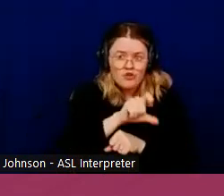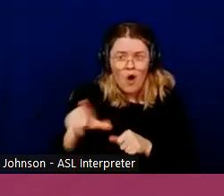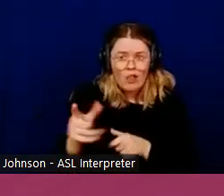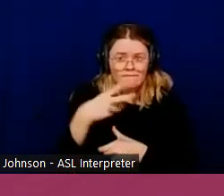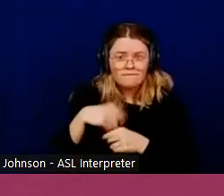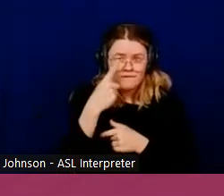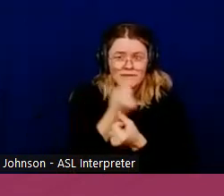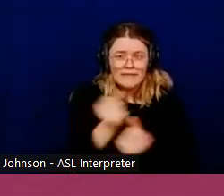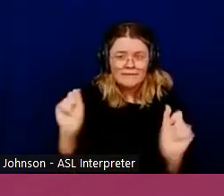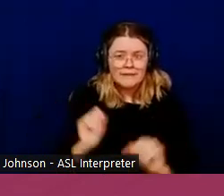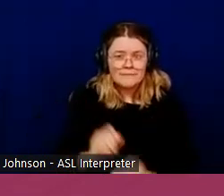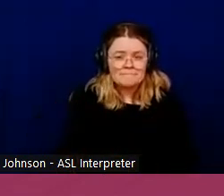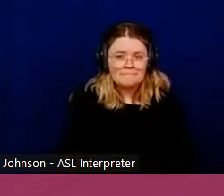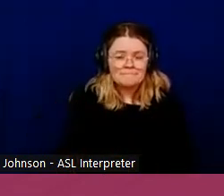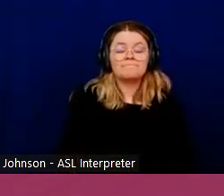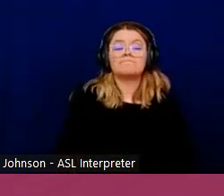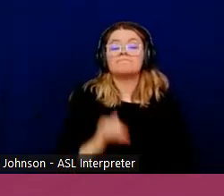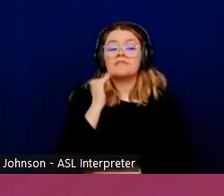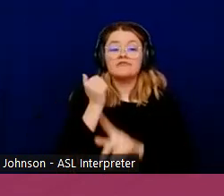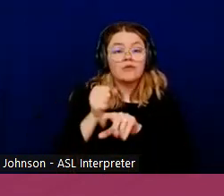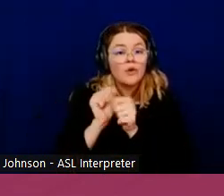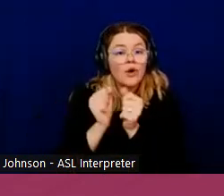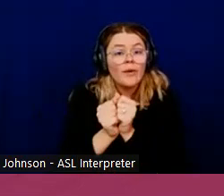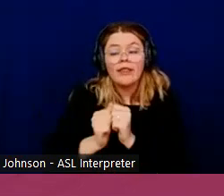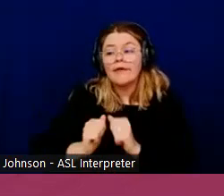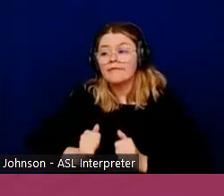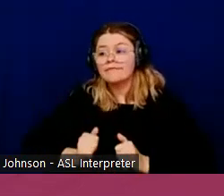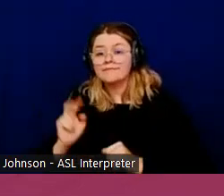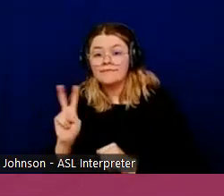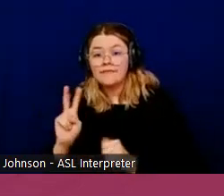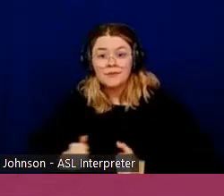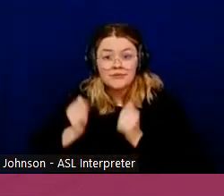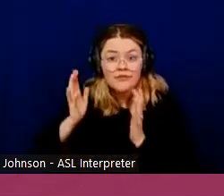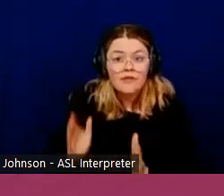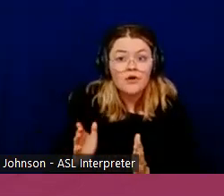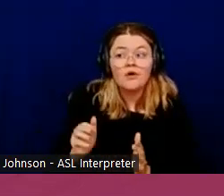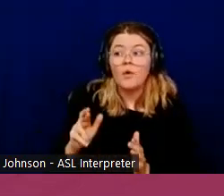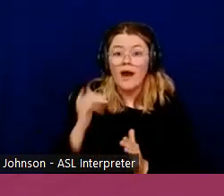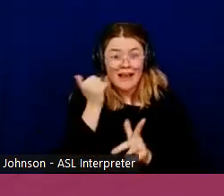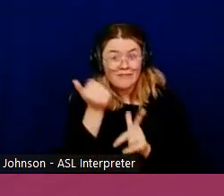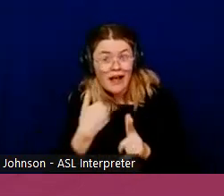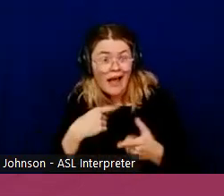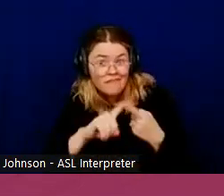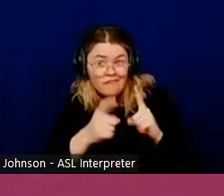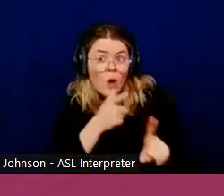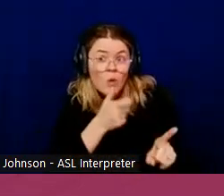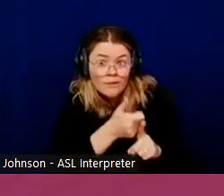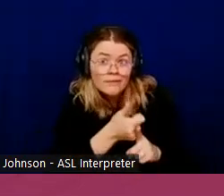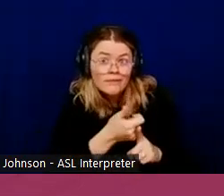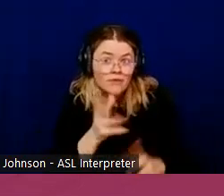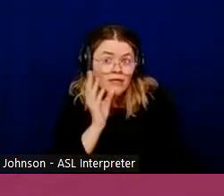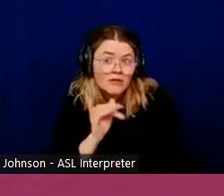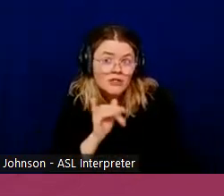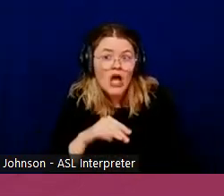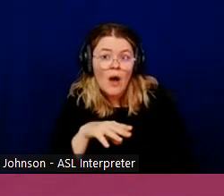a victim survivor or supporting one as a friend, we should always remind ourselves that abuse creates more than